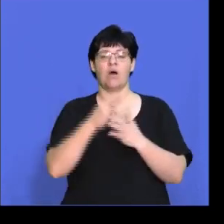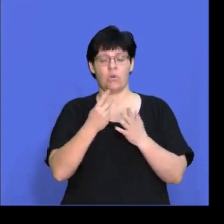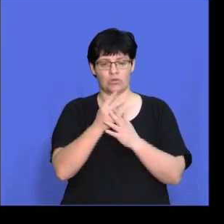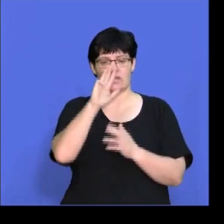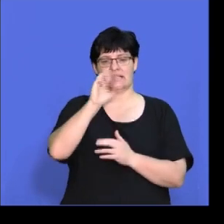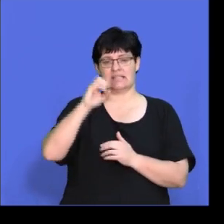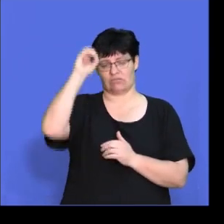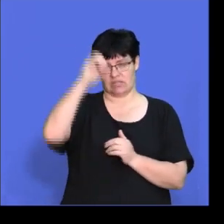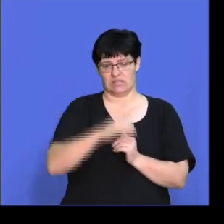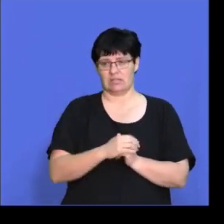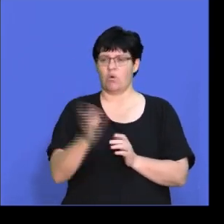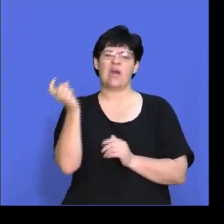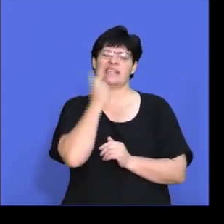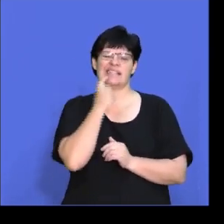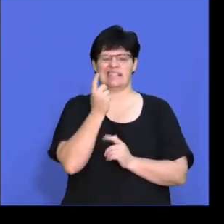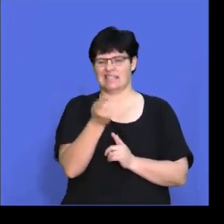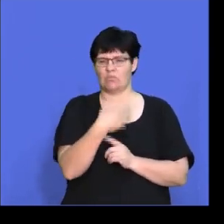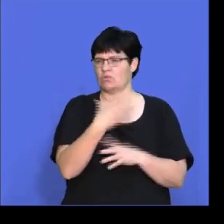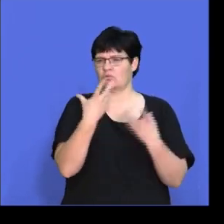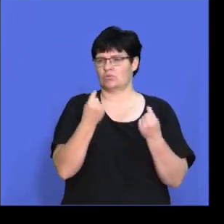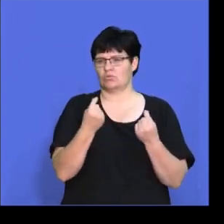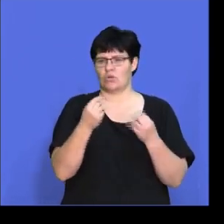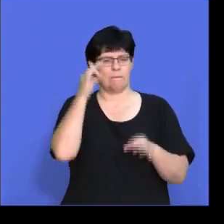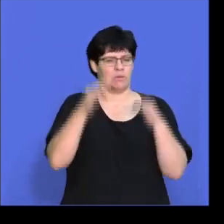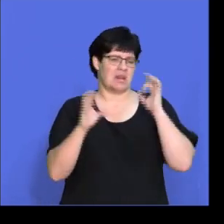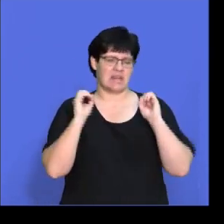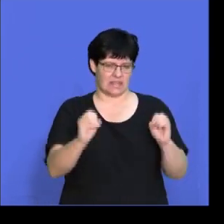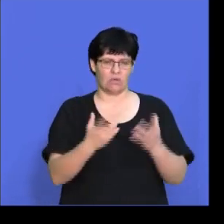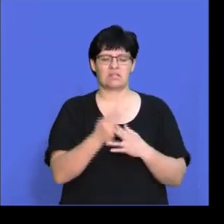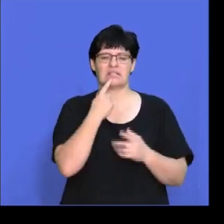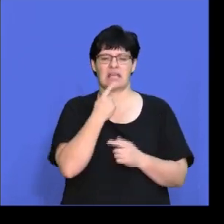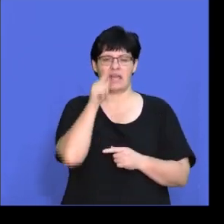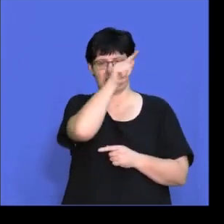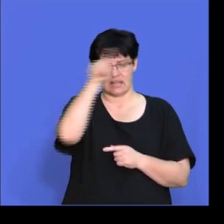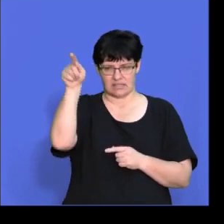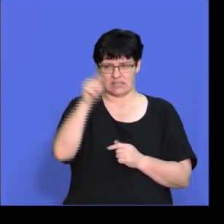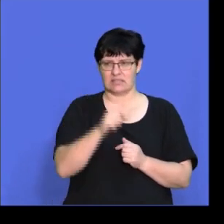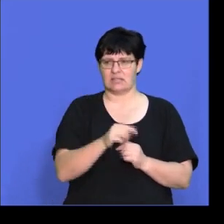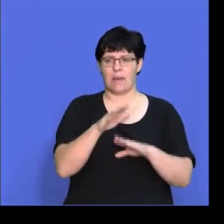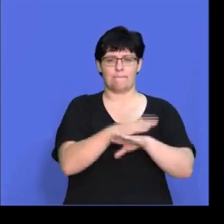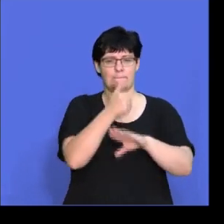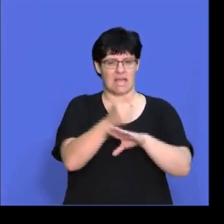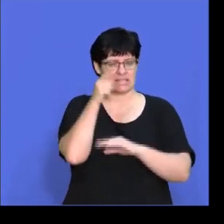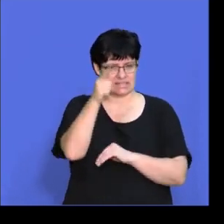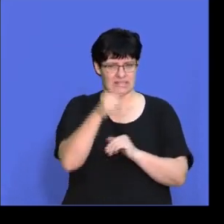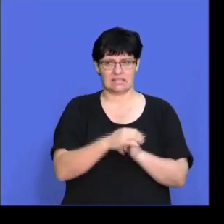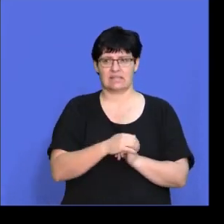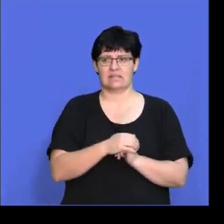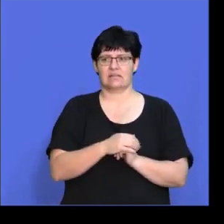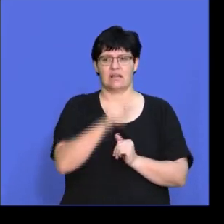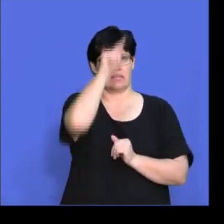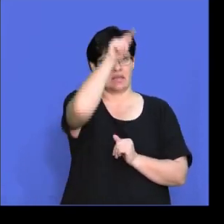also right-angled triangle, this is the easiest one because we don't have to do any manipulation. We can just say that that is a base of the